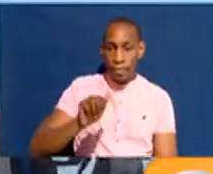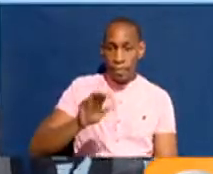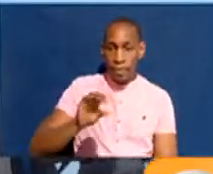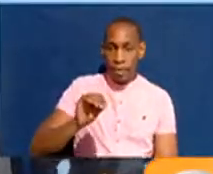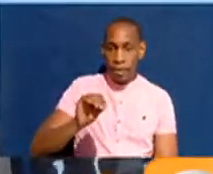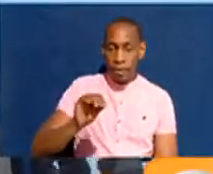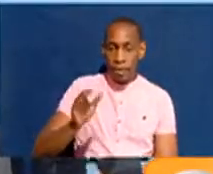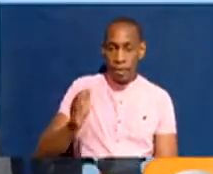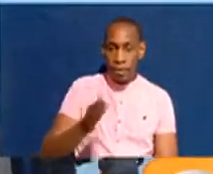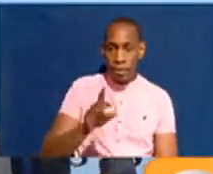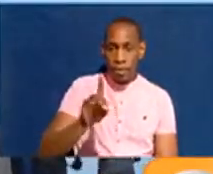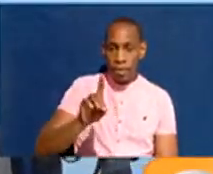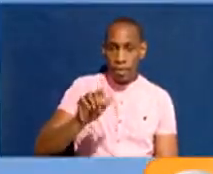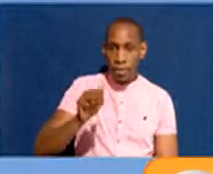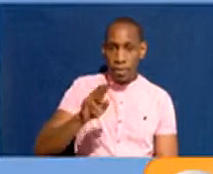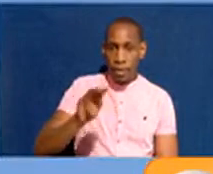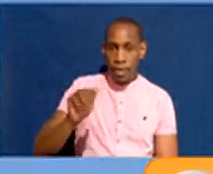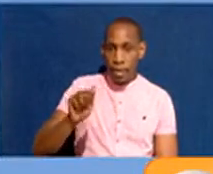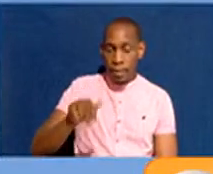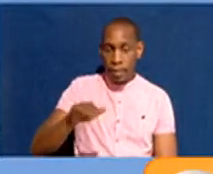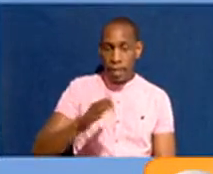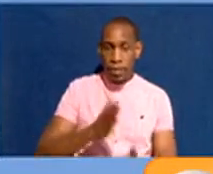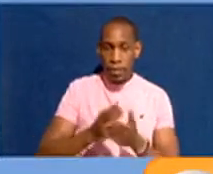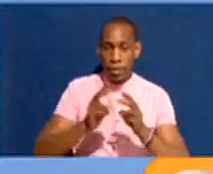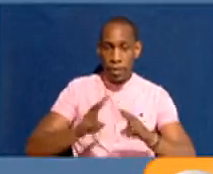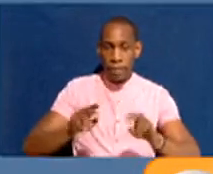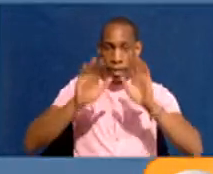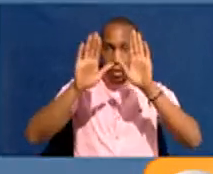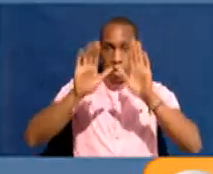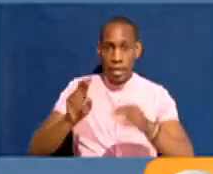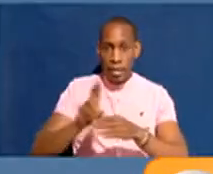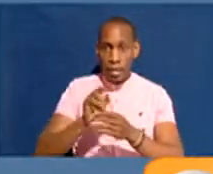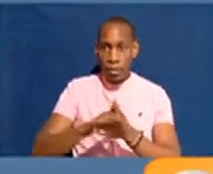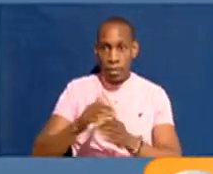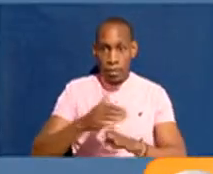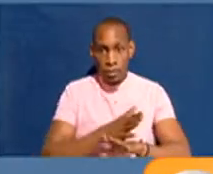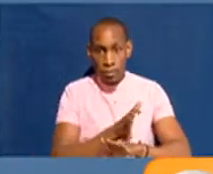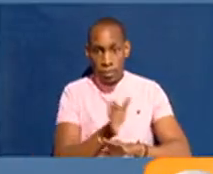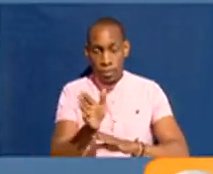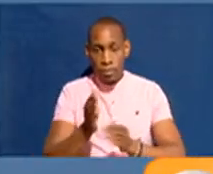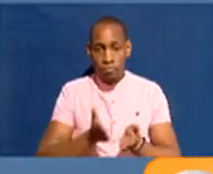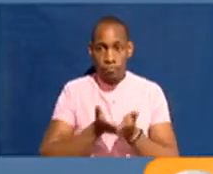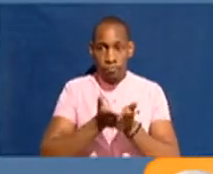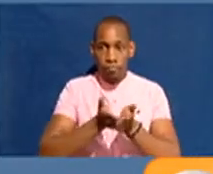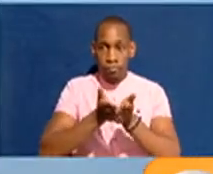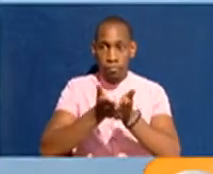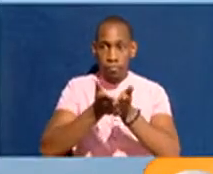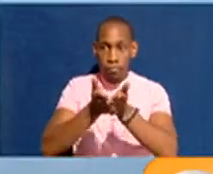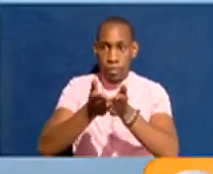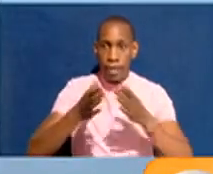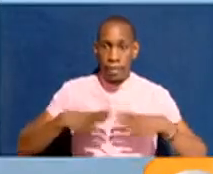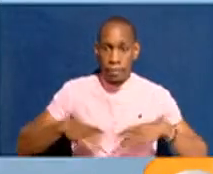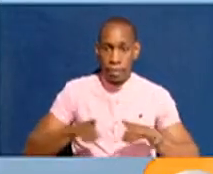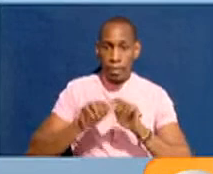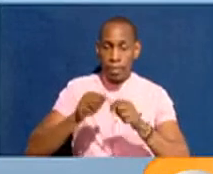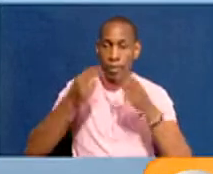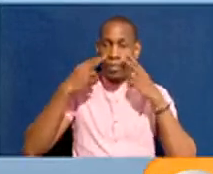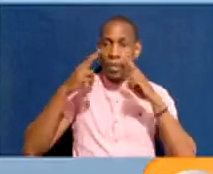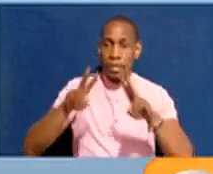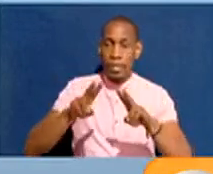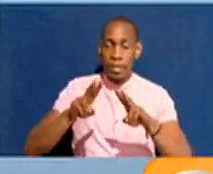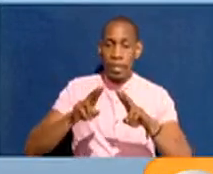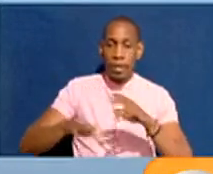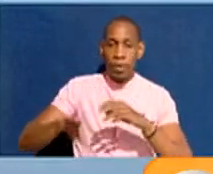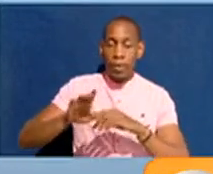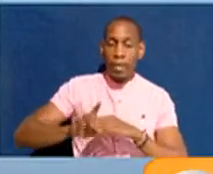pillar. It was significant as it was used to direct navigators and sailors and could be seen from the